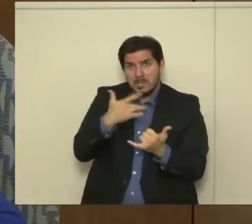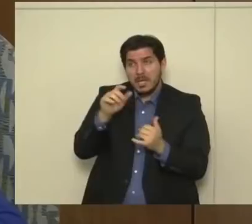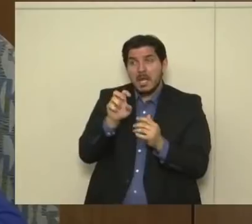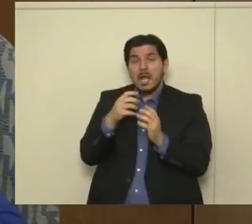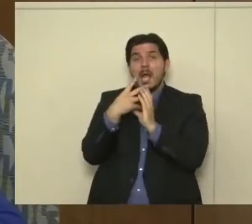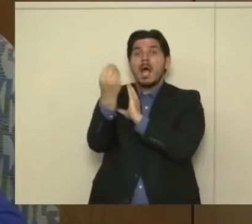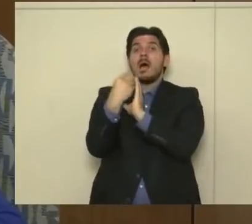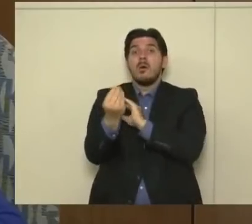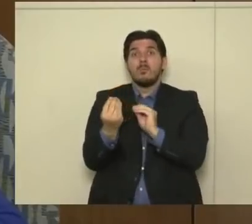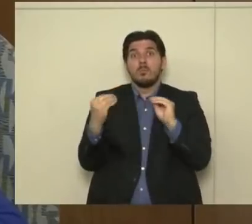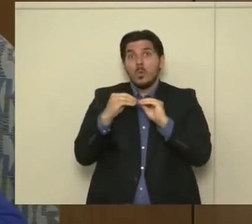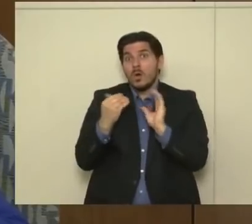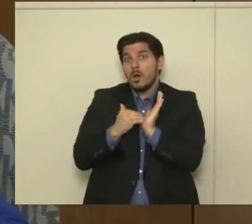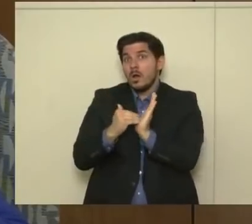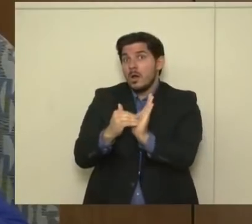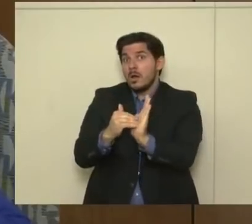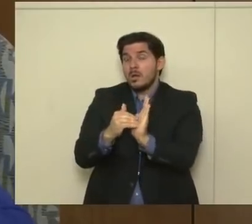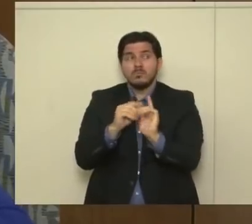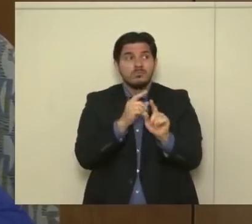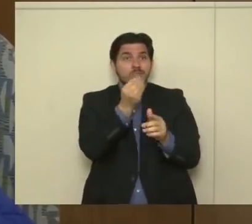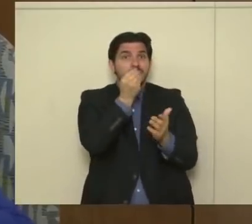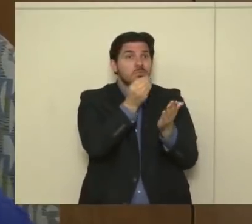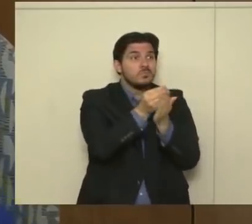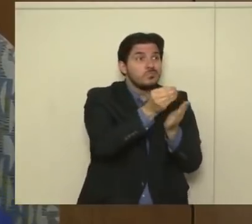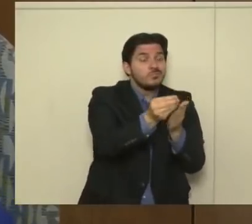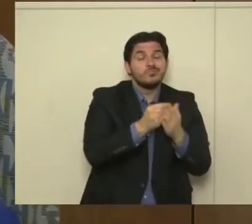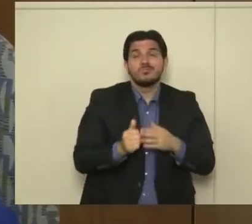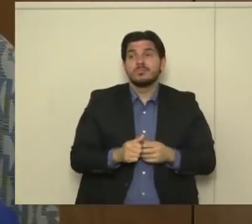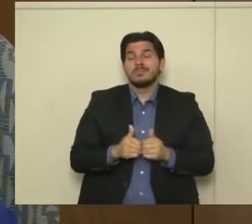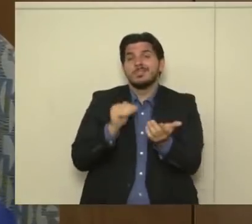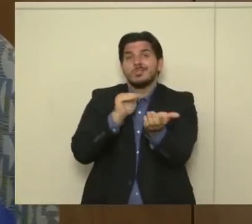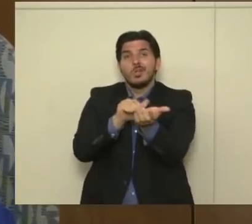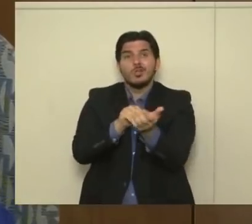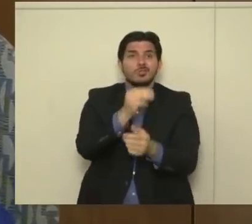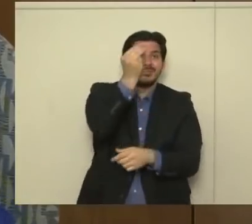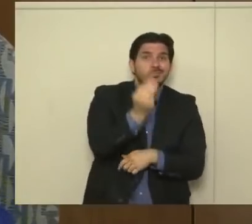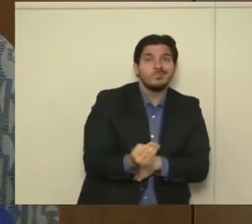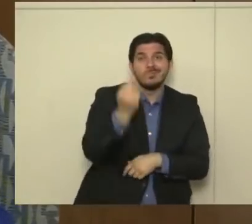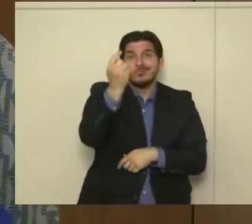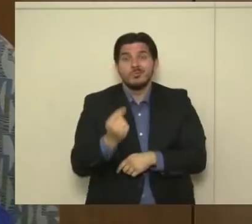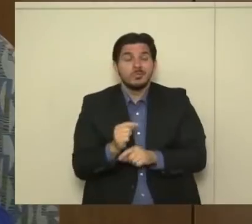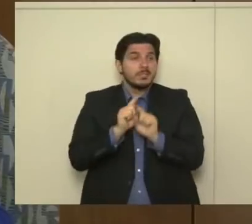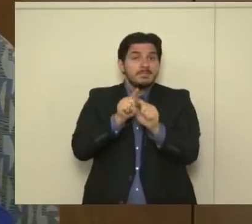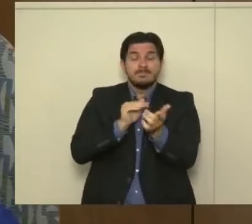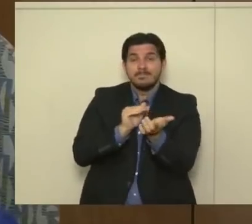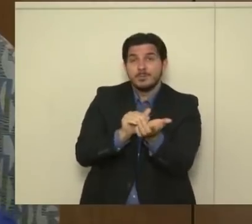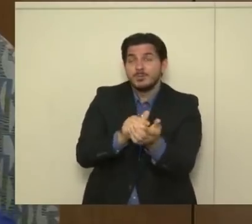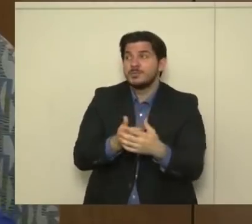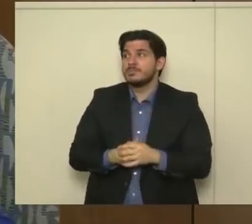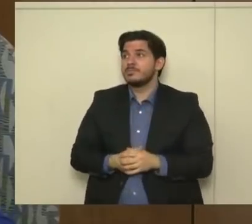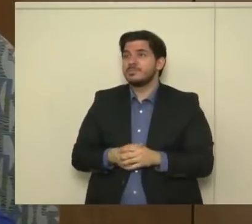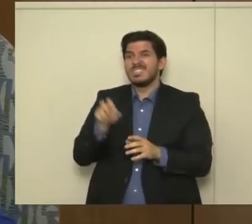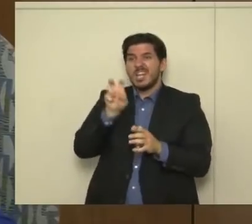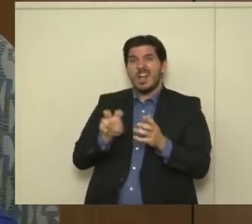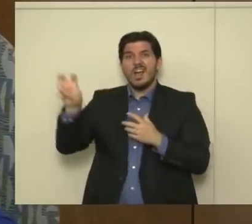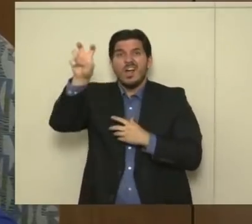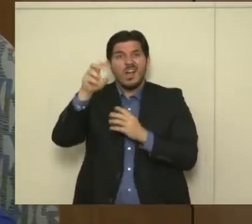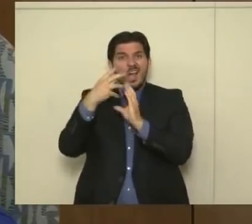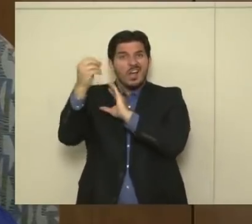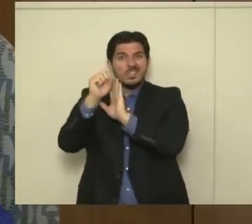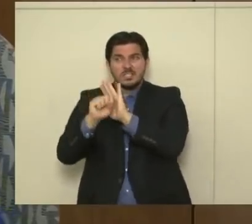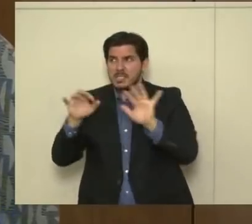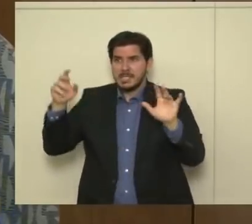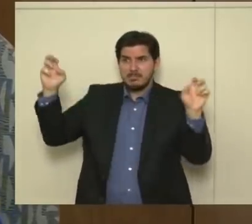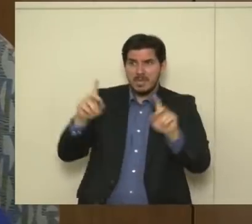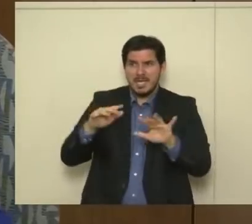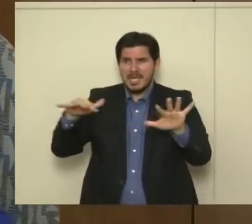groceries? Is it getting medical care on Mondays or Tuesdays? Are we seeing a pattern? And it's tough to figure that out, because